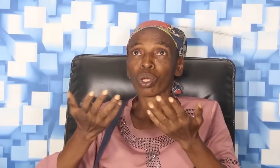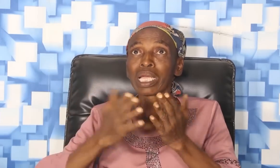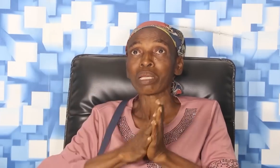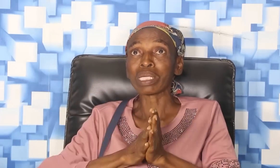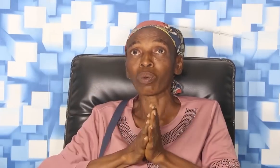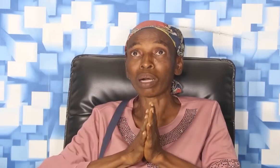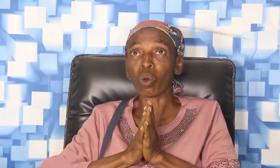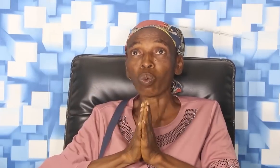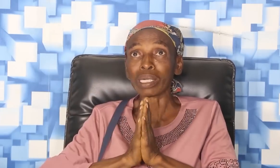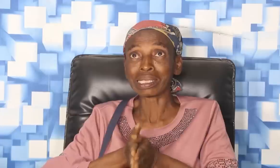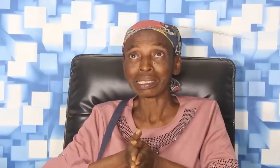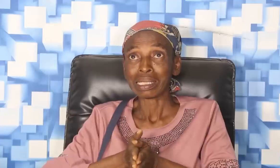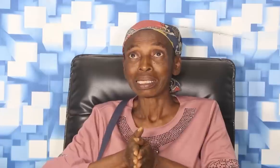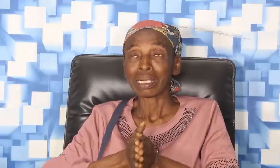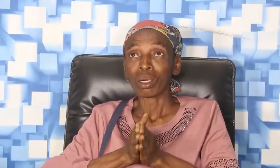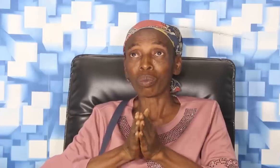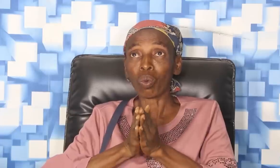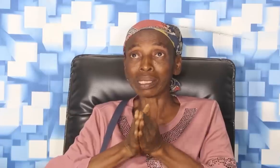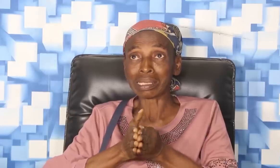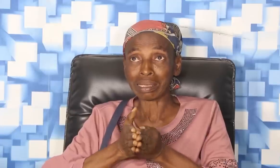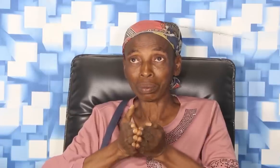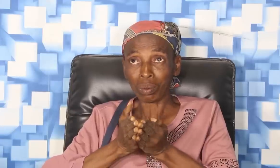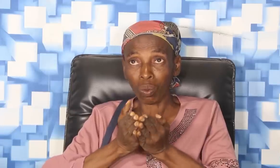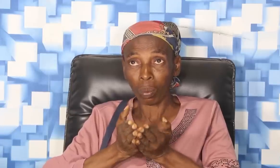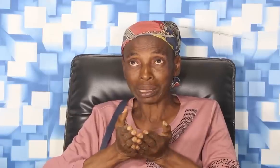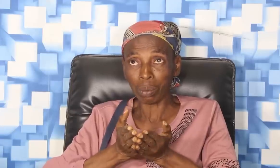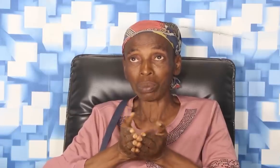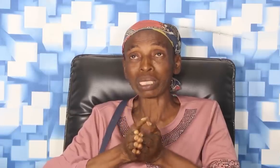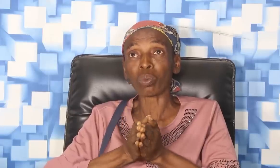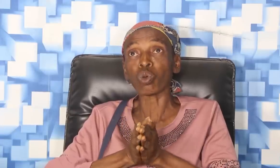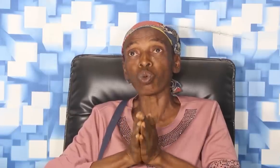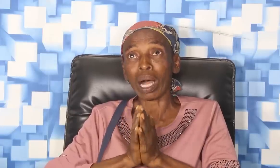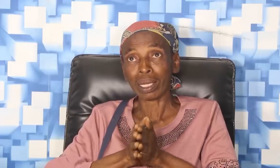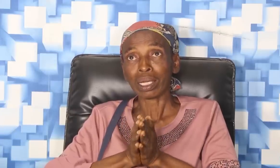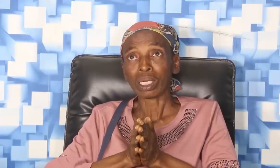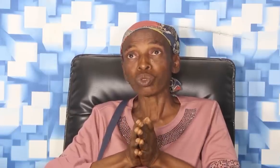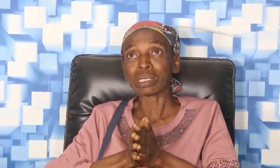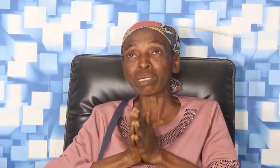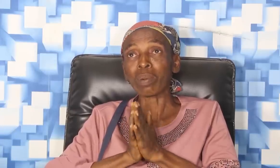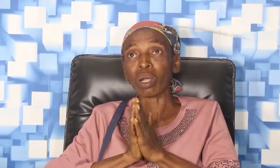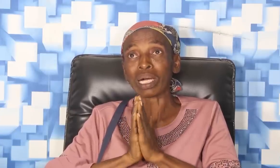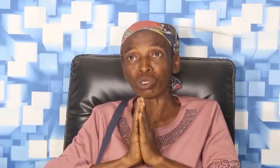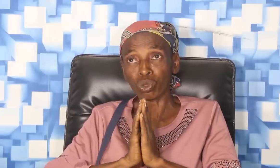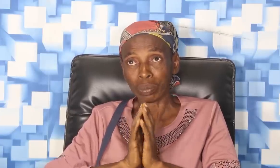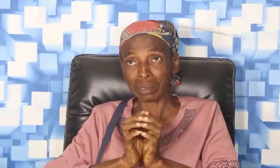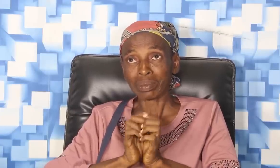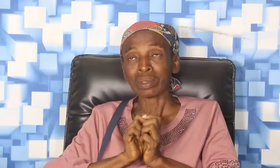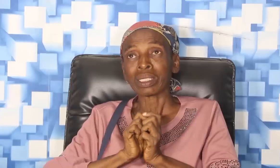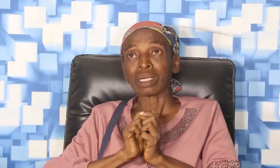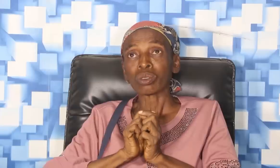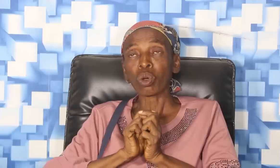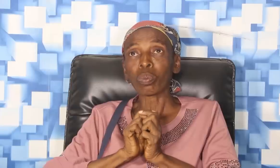soro emi de wa mo watch won bo se mo yen mo de so bo Oluwa lo je ki baba e wa si odo